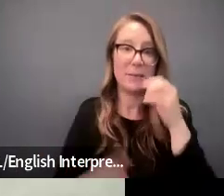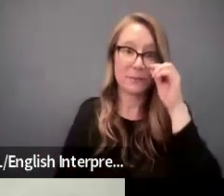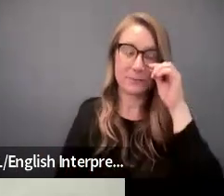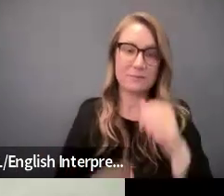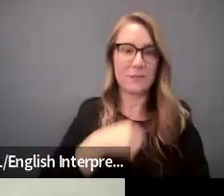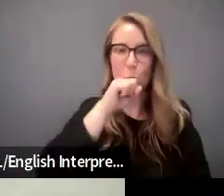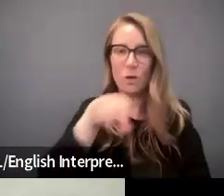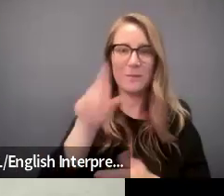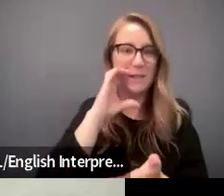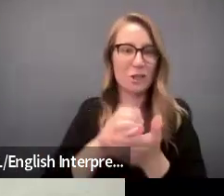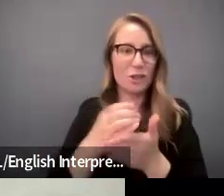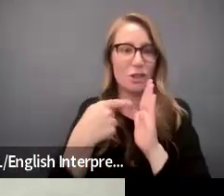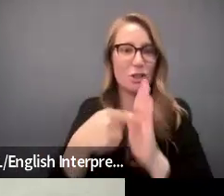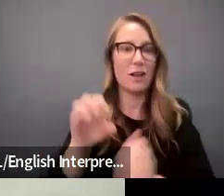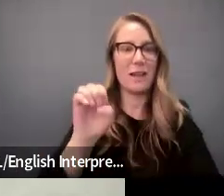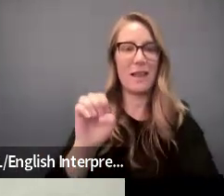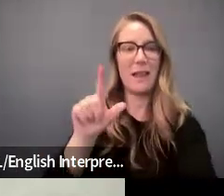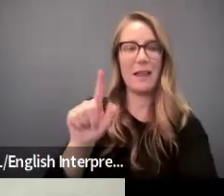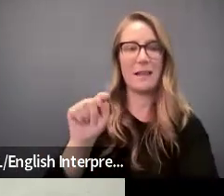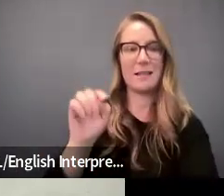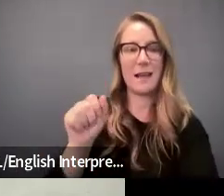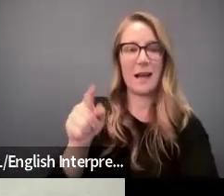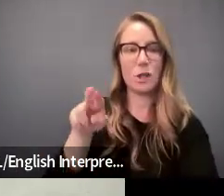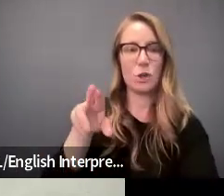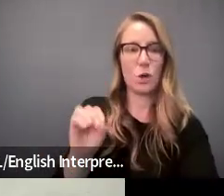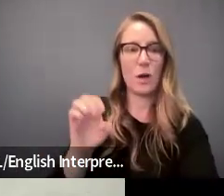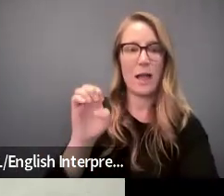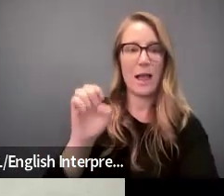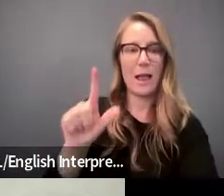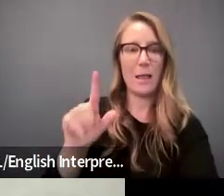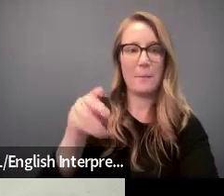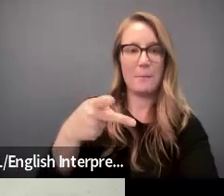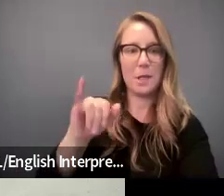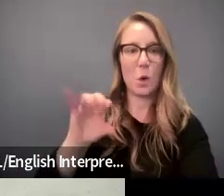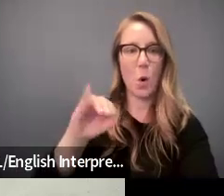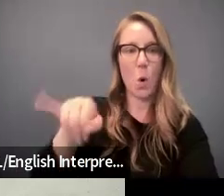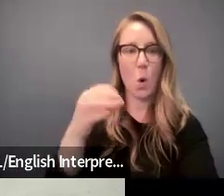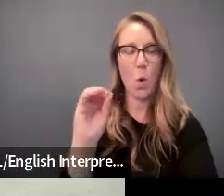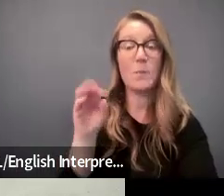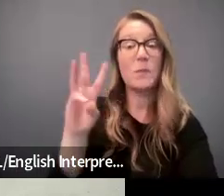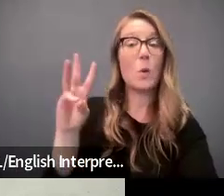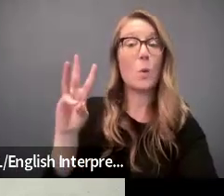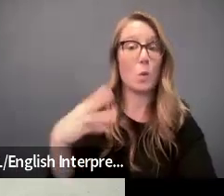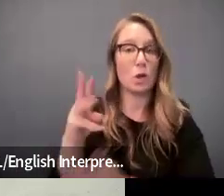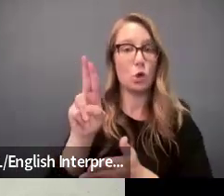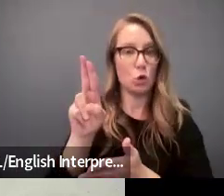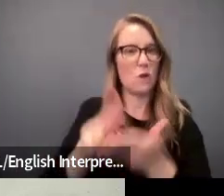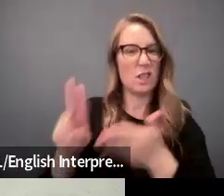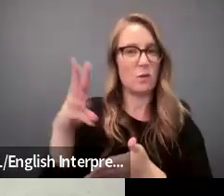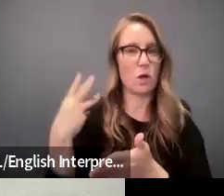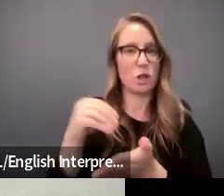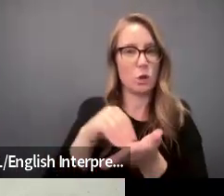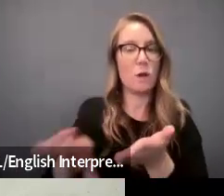I love this picture of El Teatro El Piojo. These were University of Washington students. The very